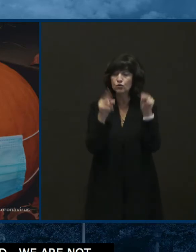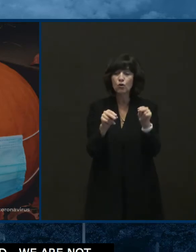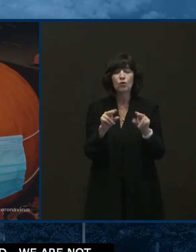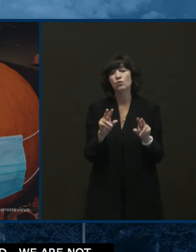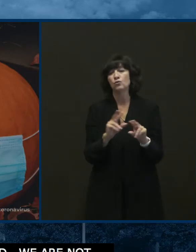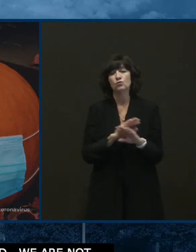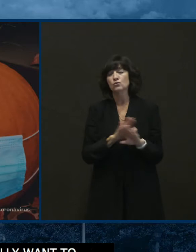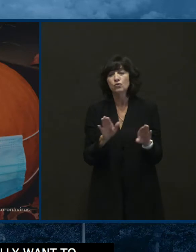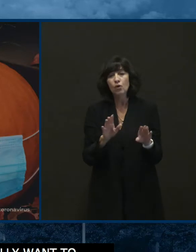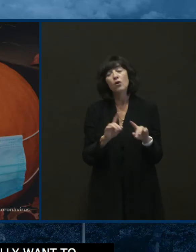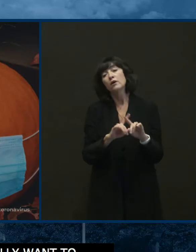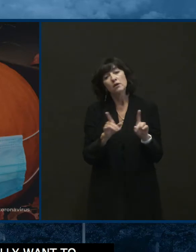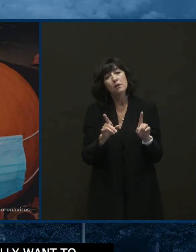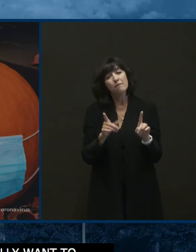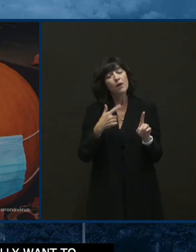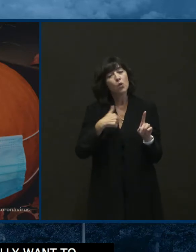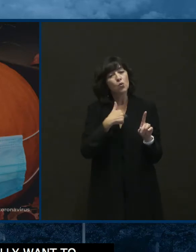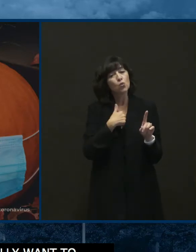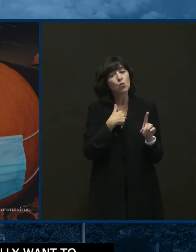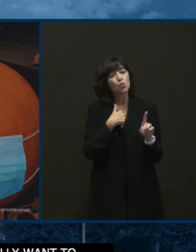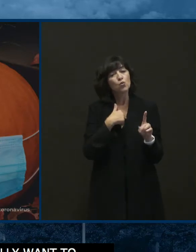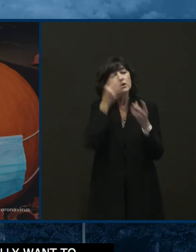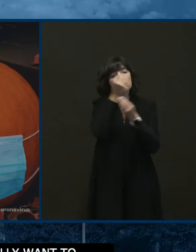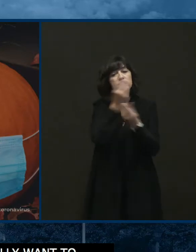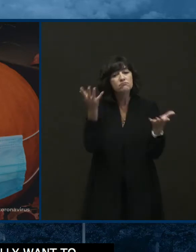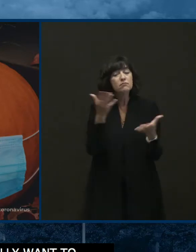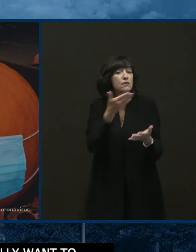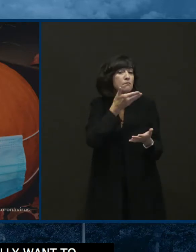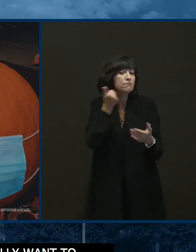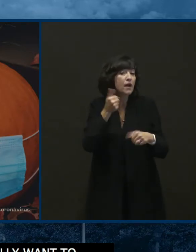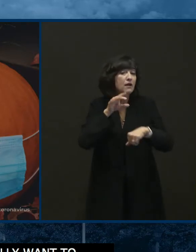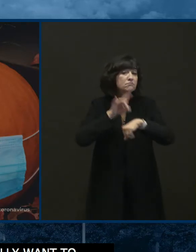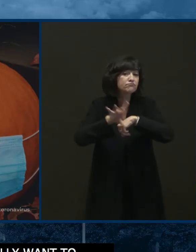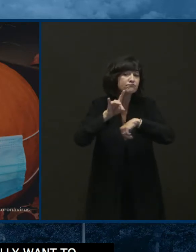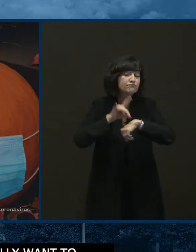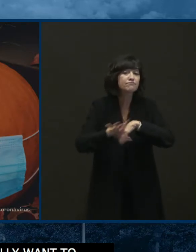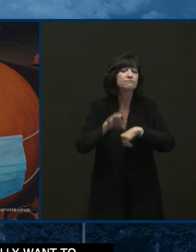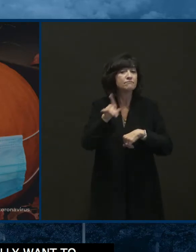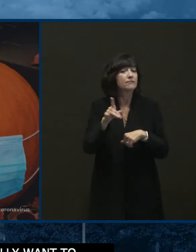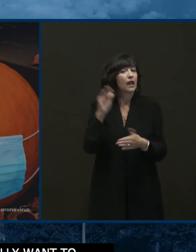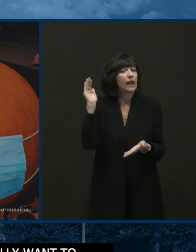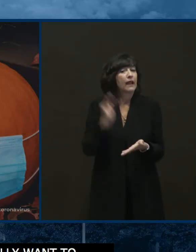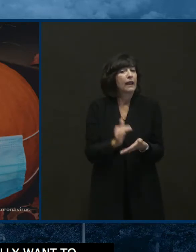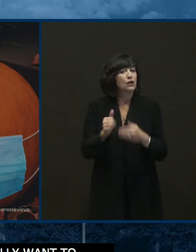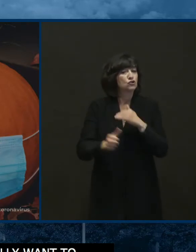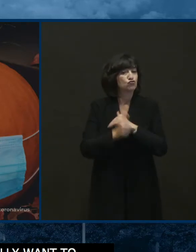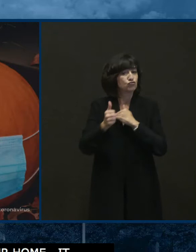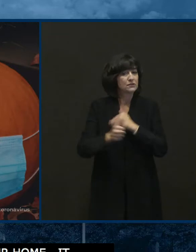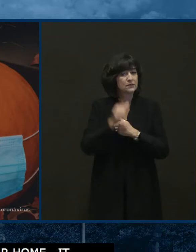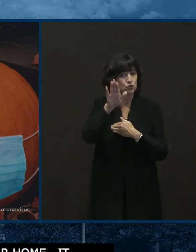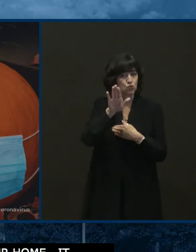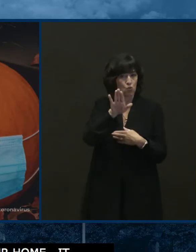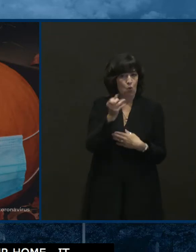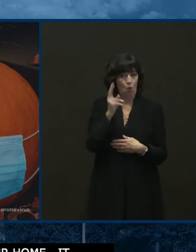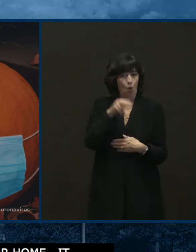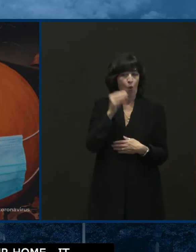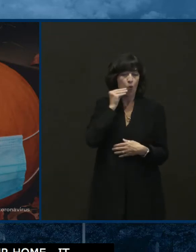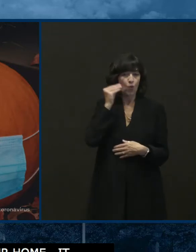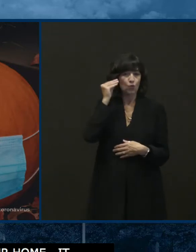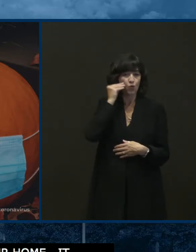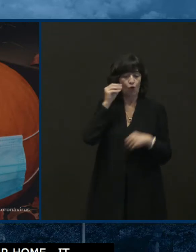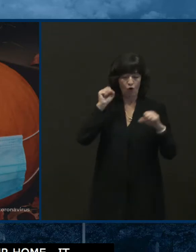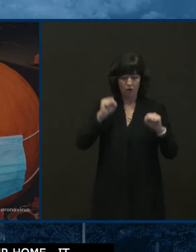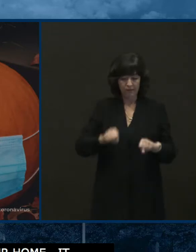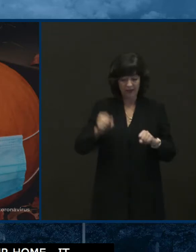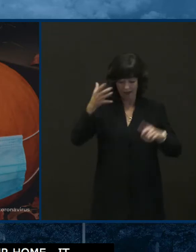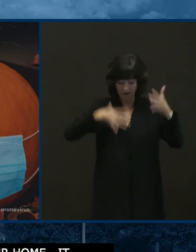activities within your home, might be pumpkin carving, decorating your home, holding a virtual costume